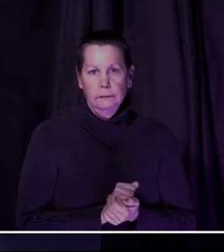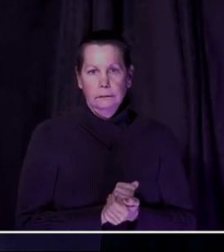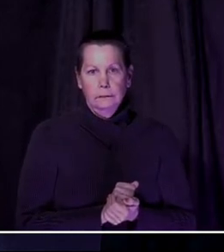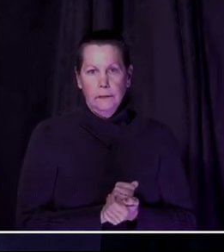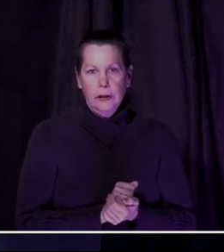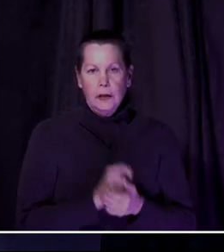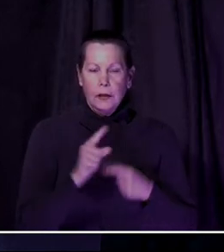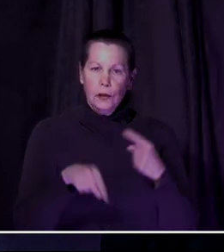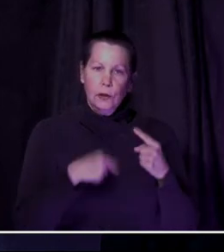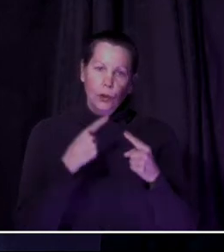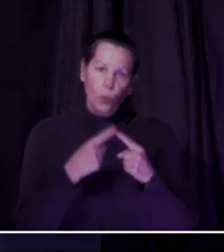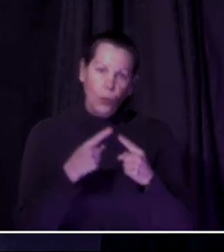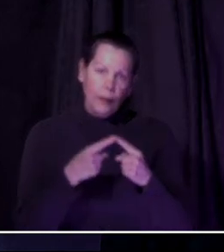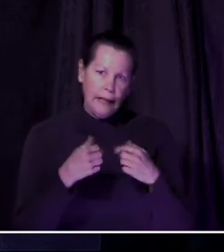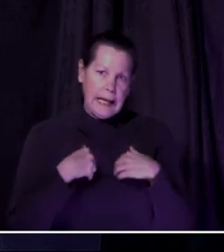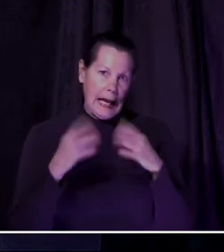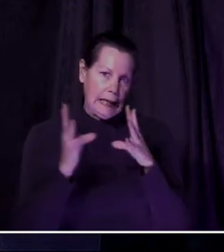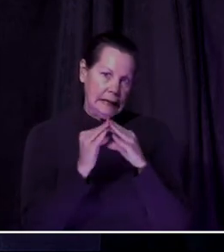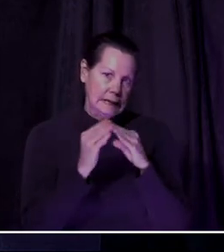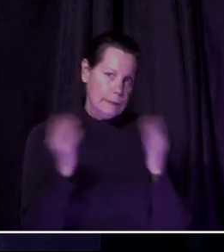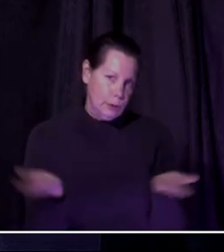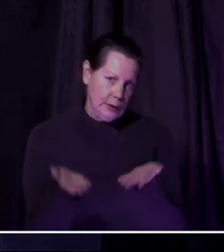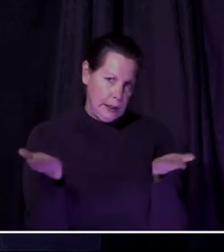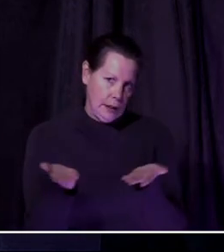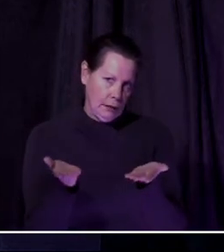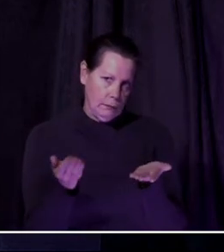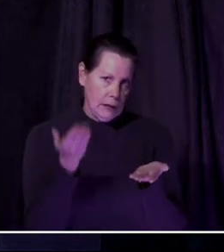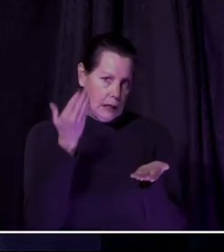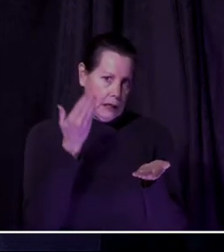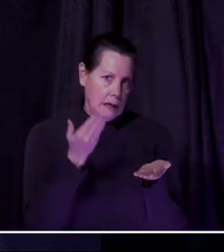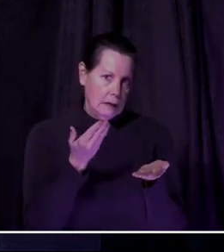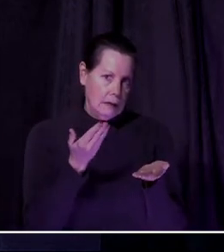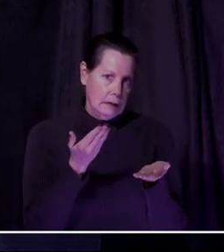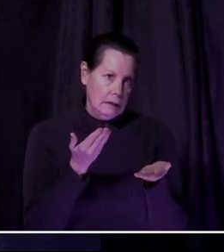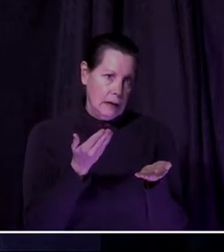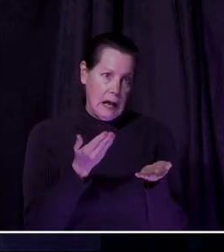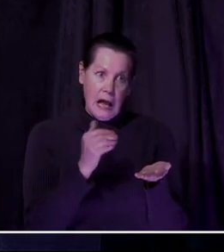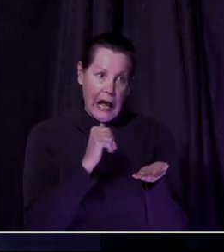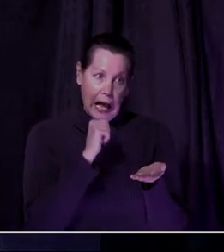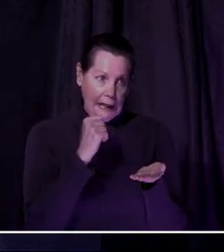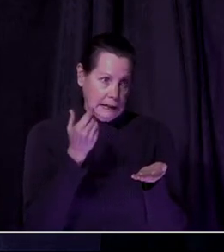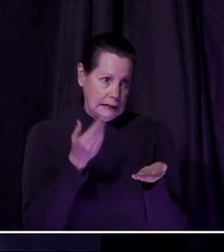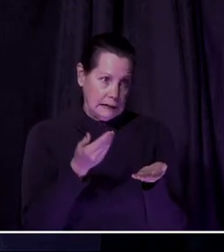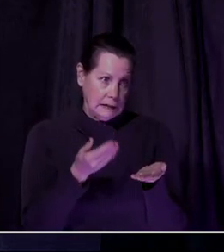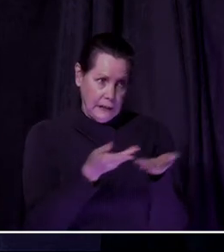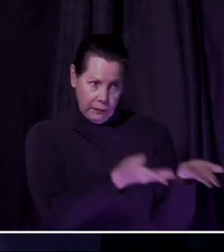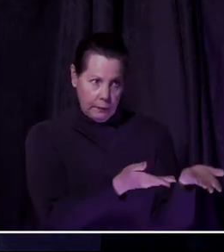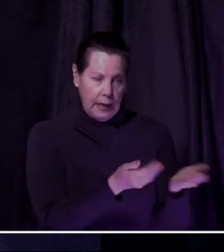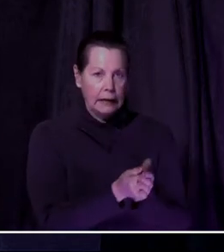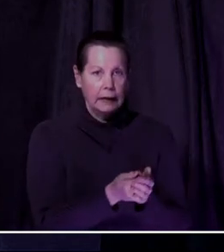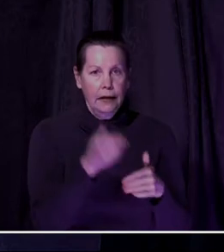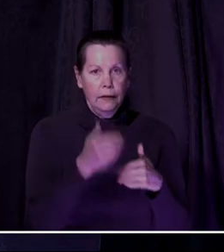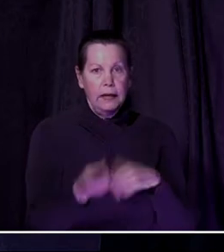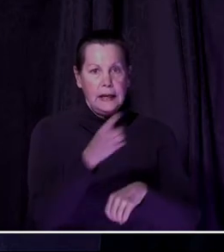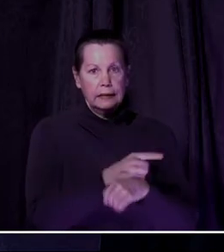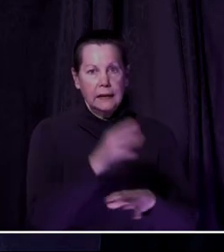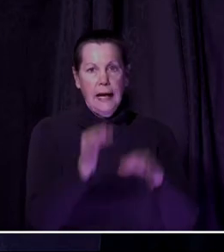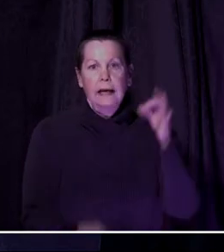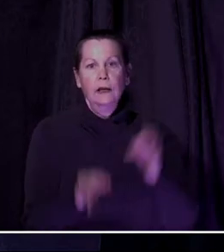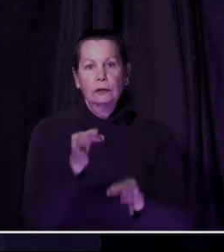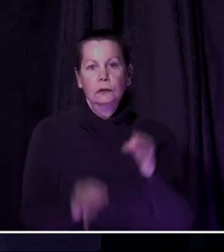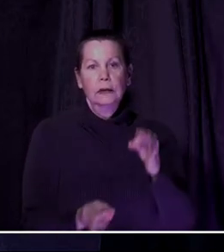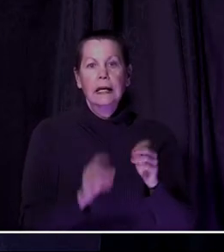So when they had assembled here, I didn't delay. The next day, I took my seat at the tribunal